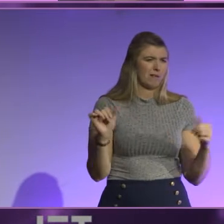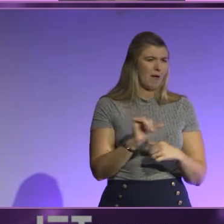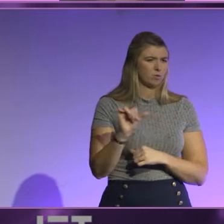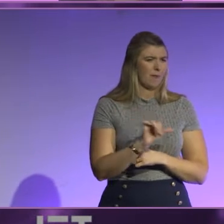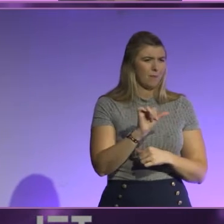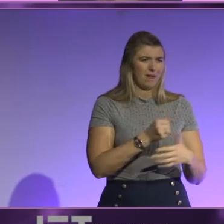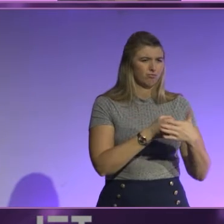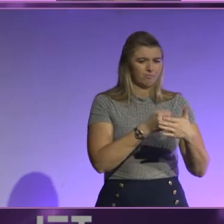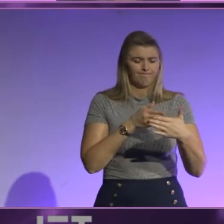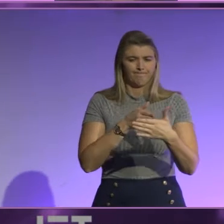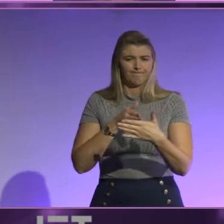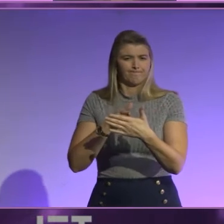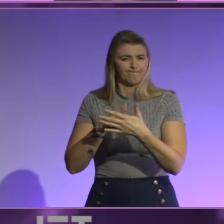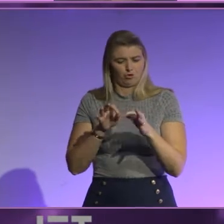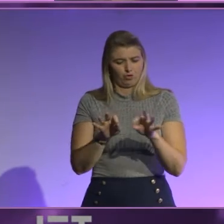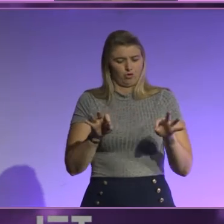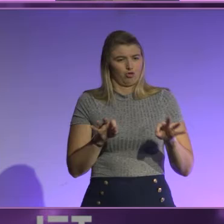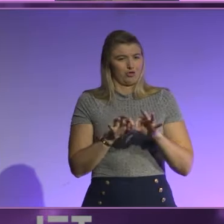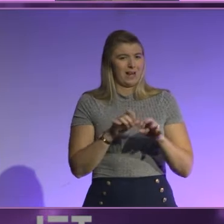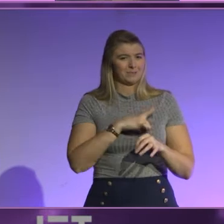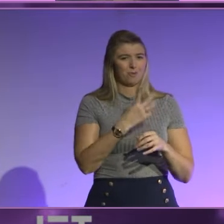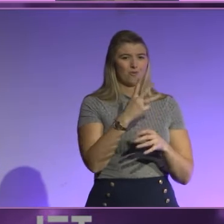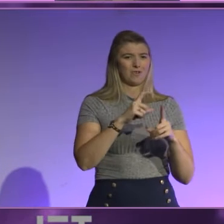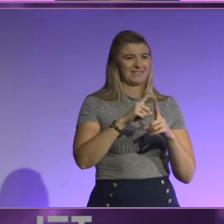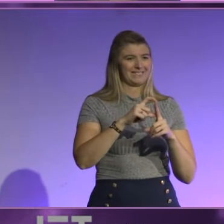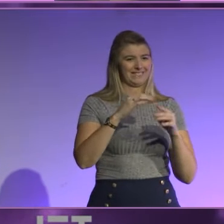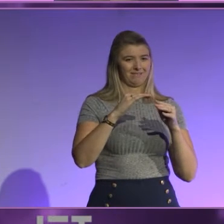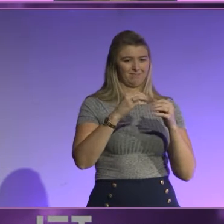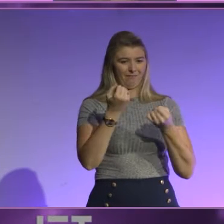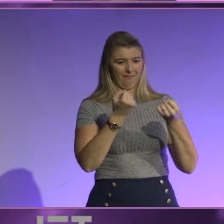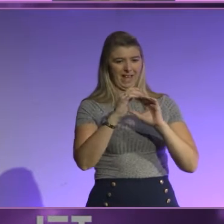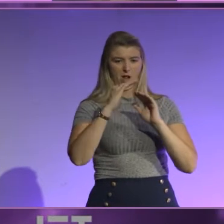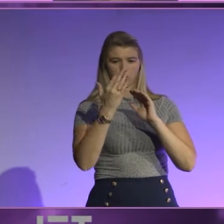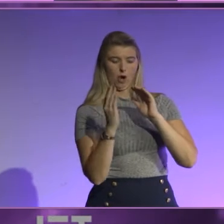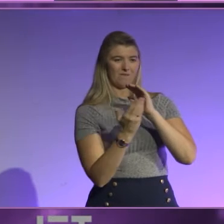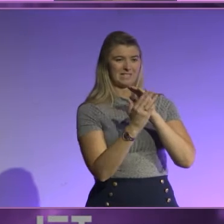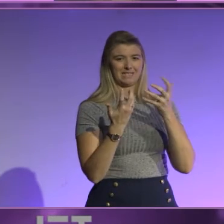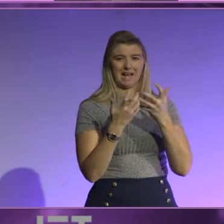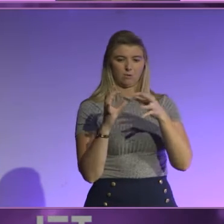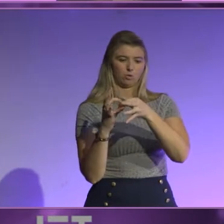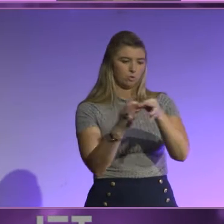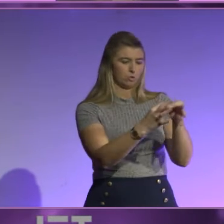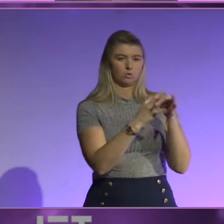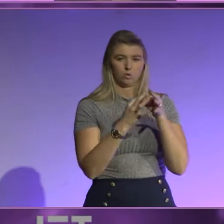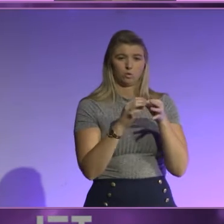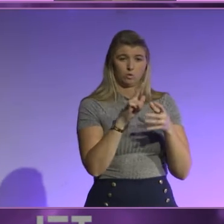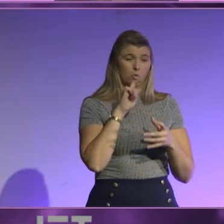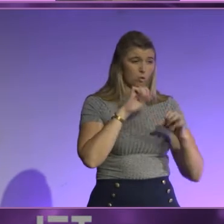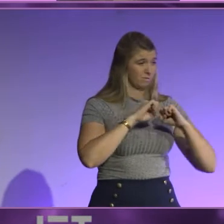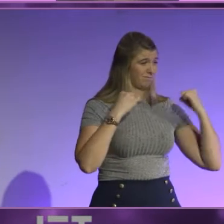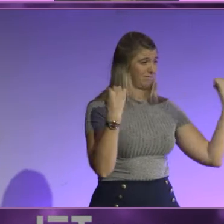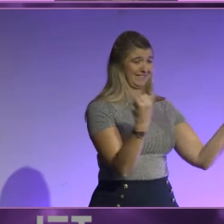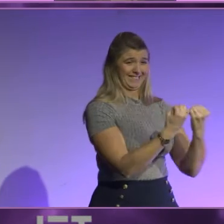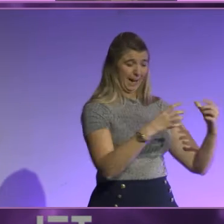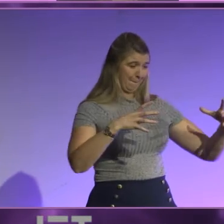impact on how all of the 3D surfaces of a vehicle work together. And traditionally, that's taken whole departments to do that,